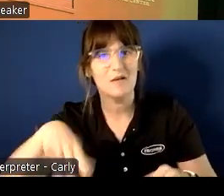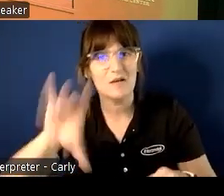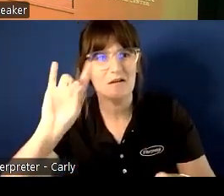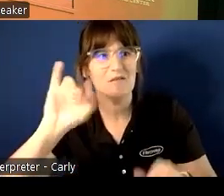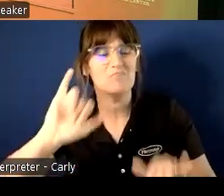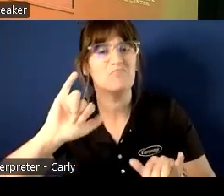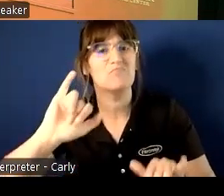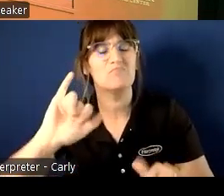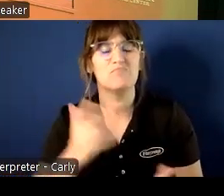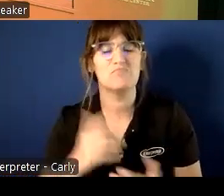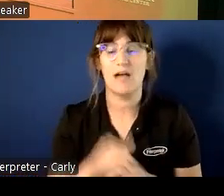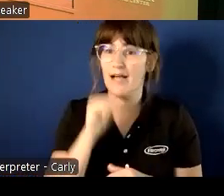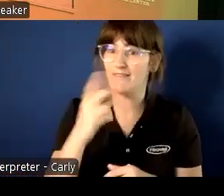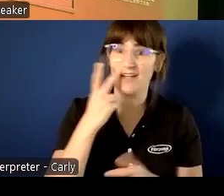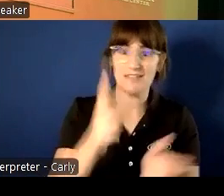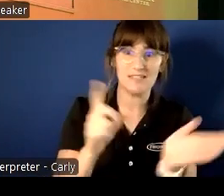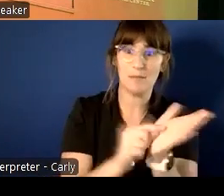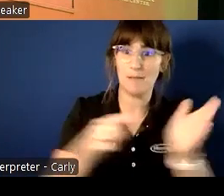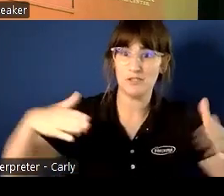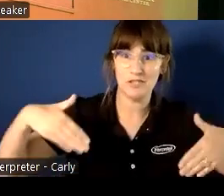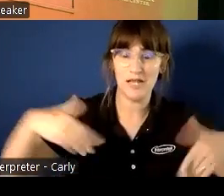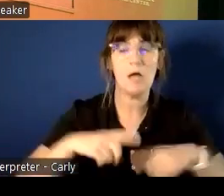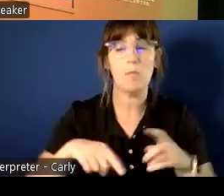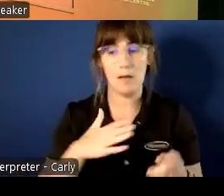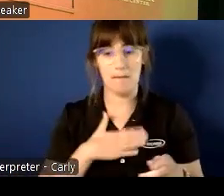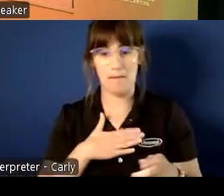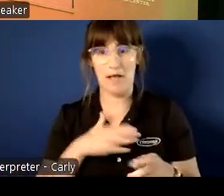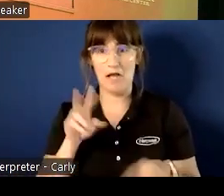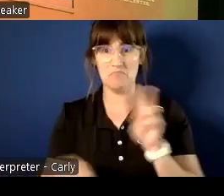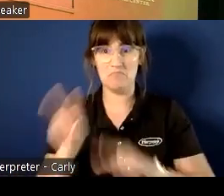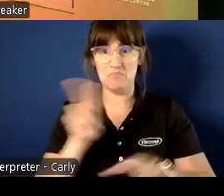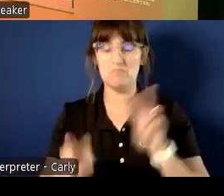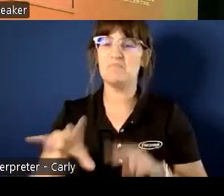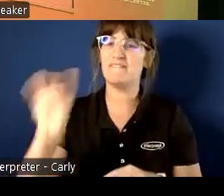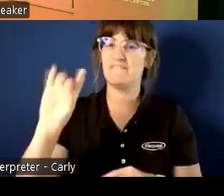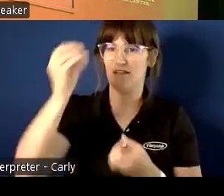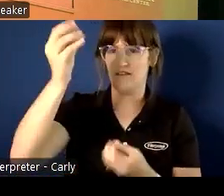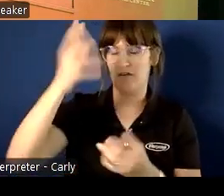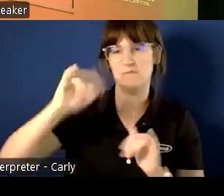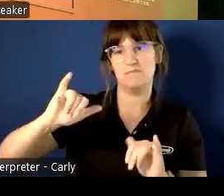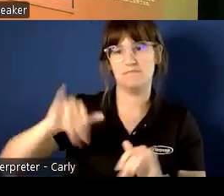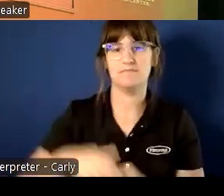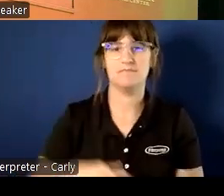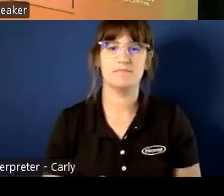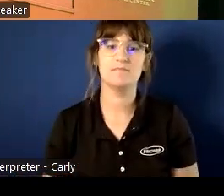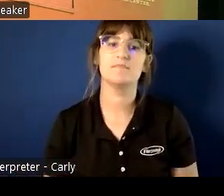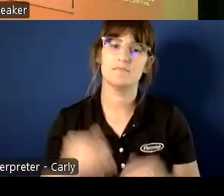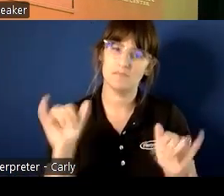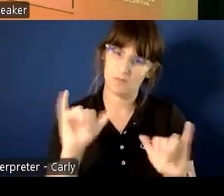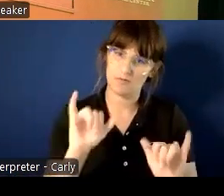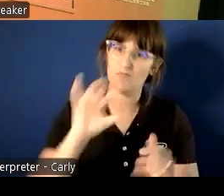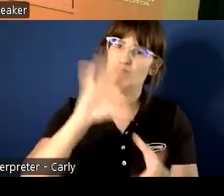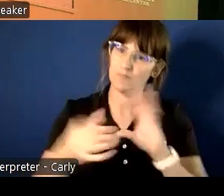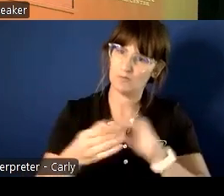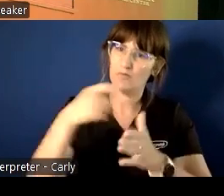but I'm seeing it from my own look at the data. And I'm going to look at the total cost of care as well. And